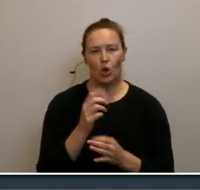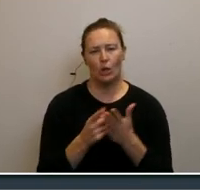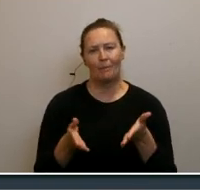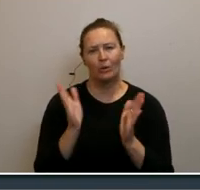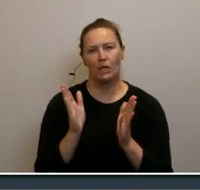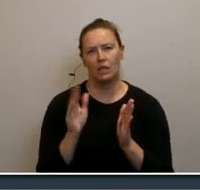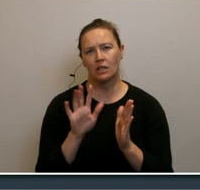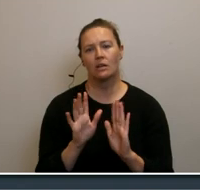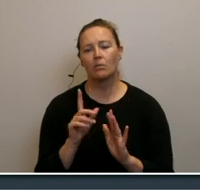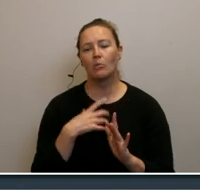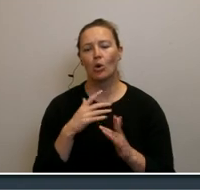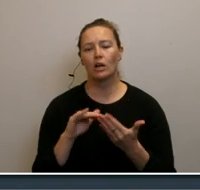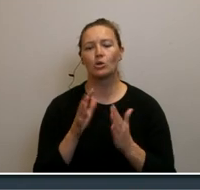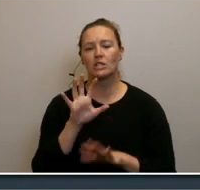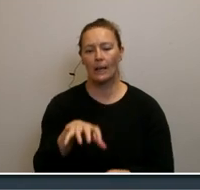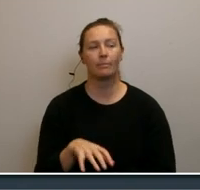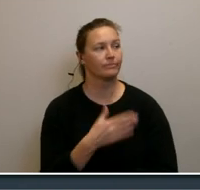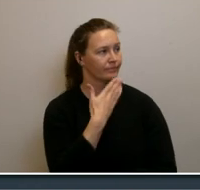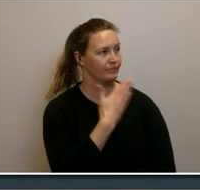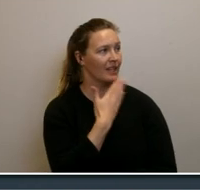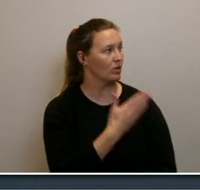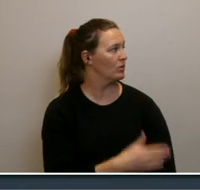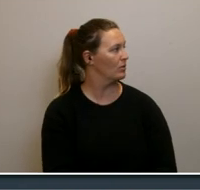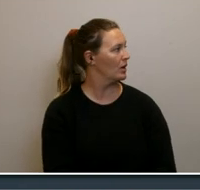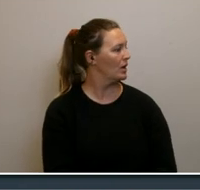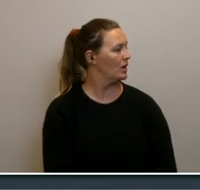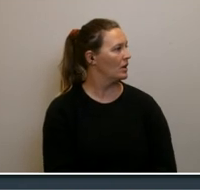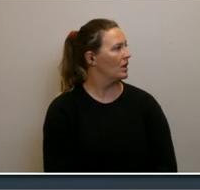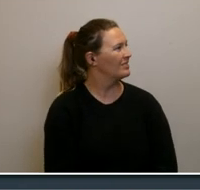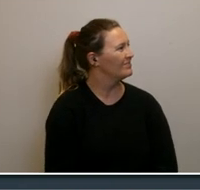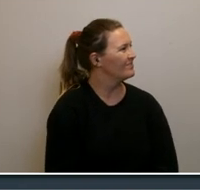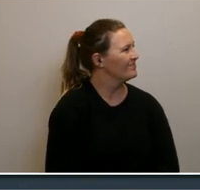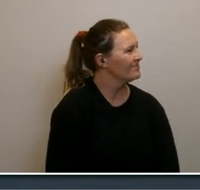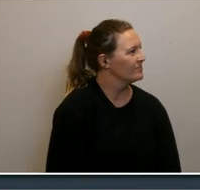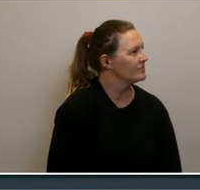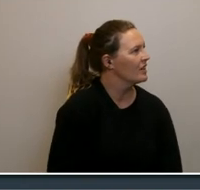building. Thank you. Thank you very much for your time today. Thank you very much.